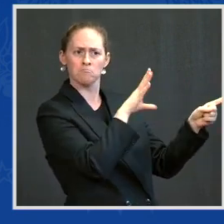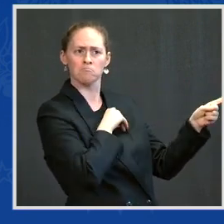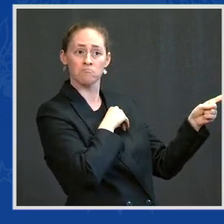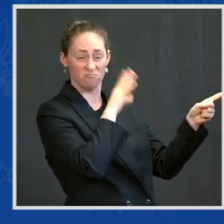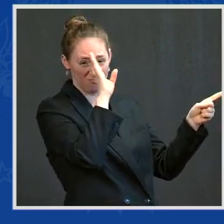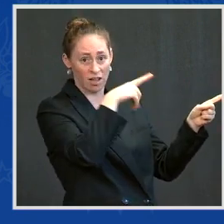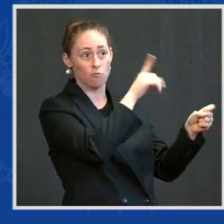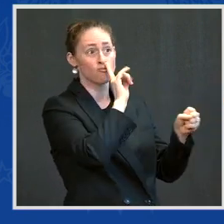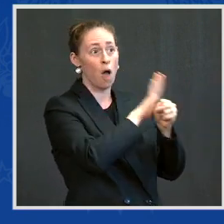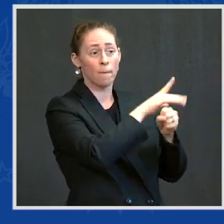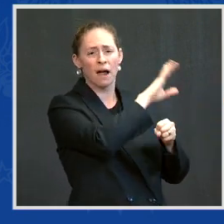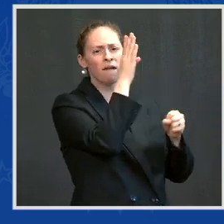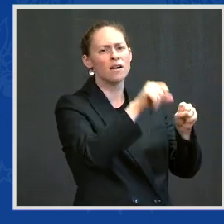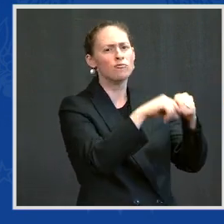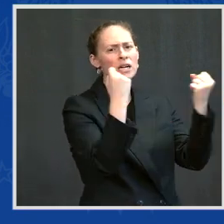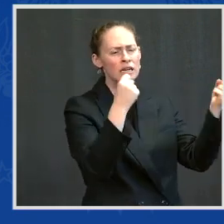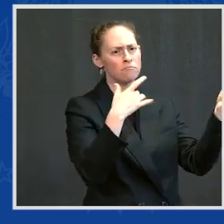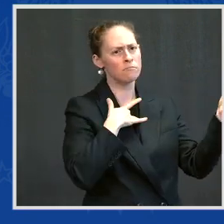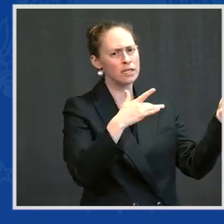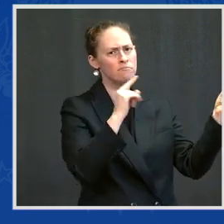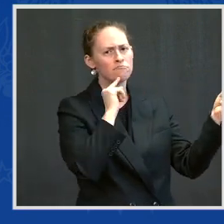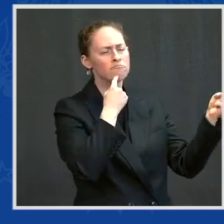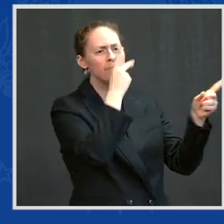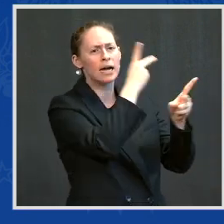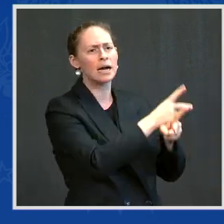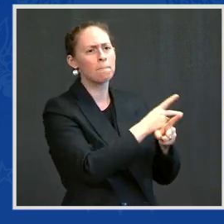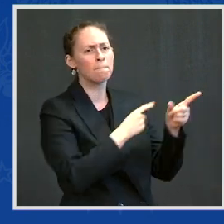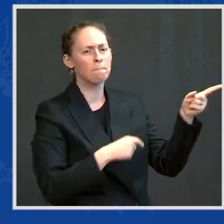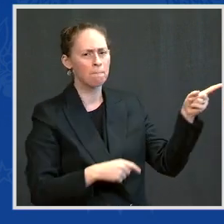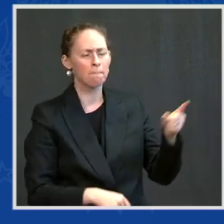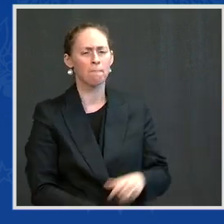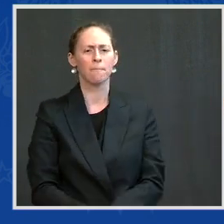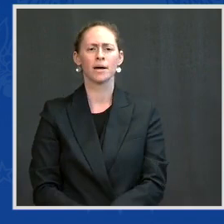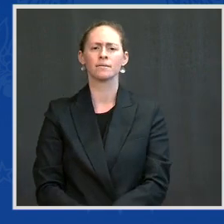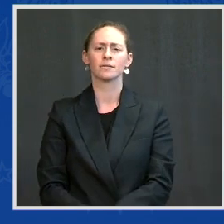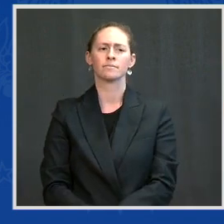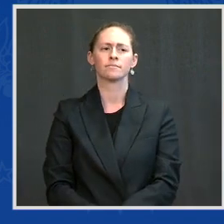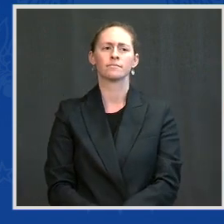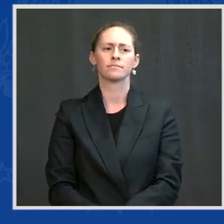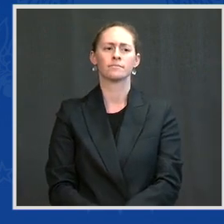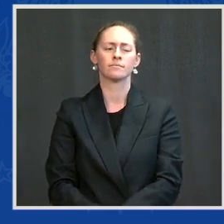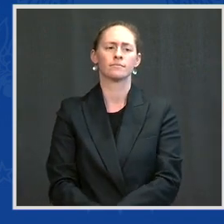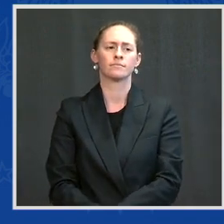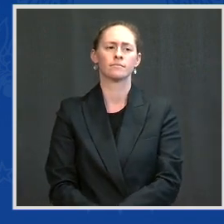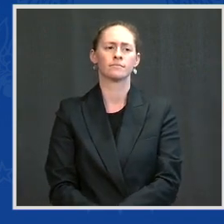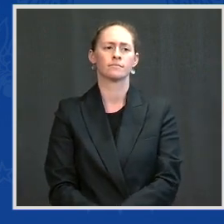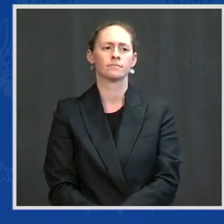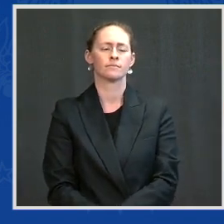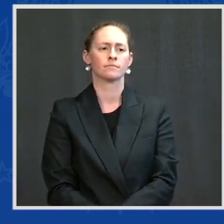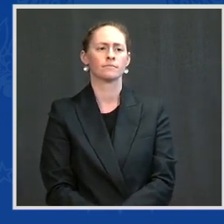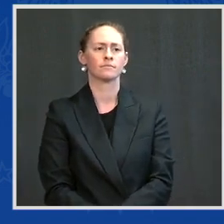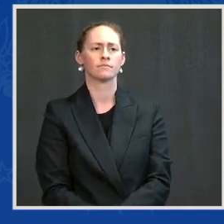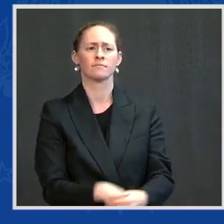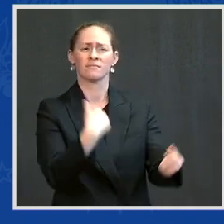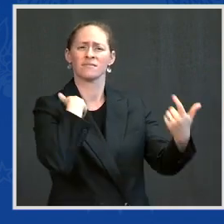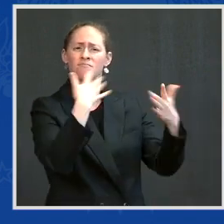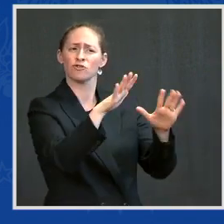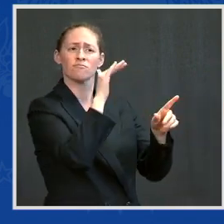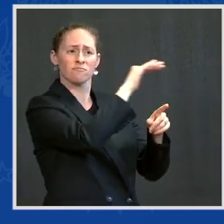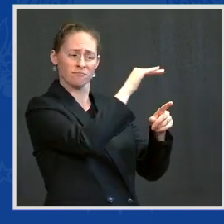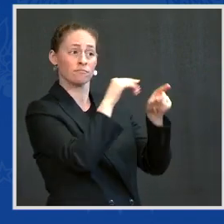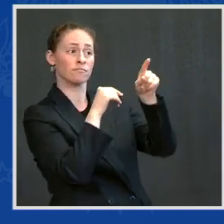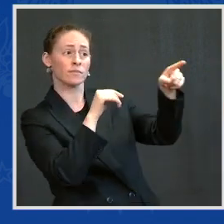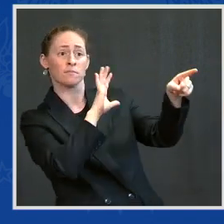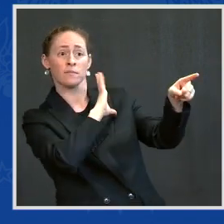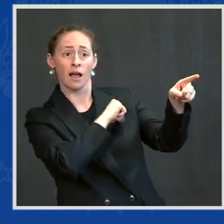clear is that it's essential. It's essential that the Palestinians on the West Bank be